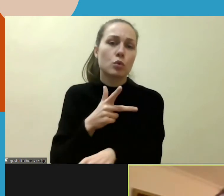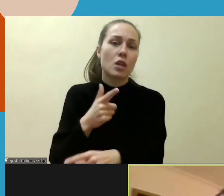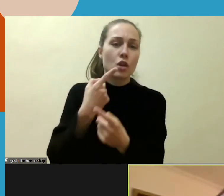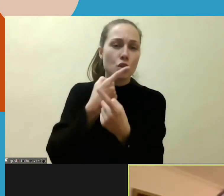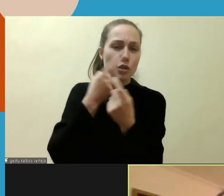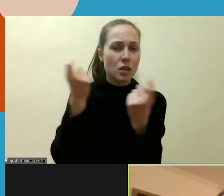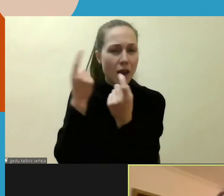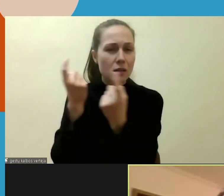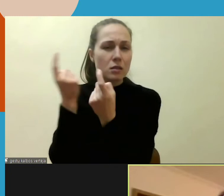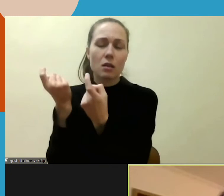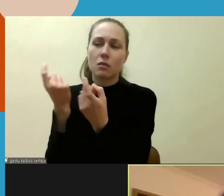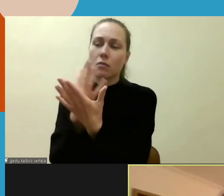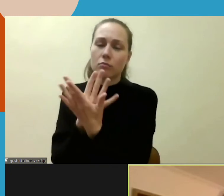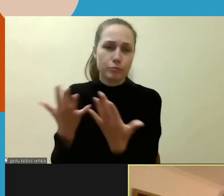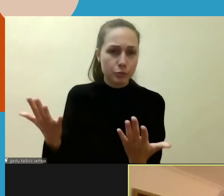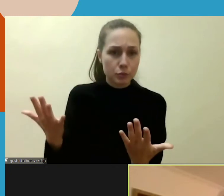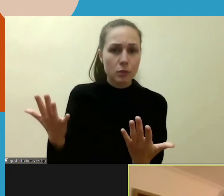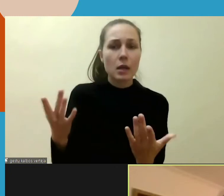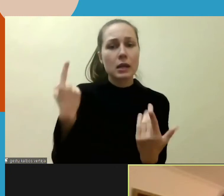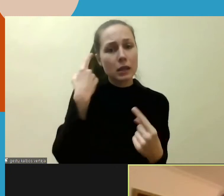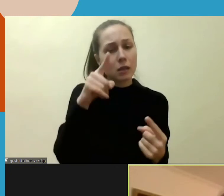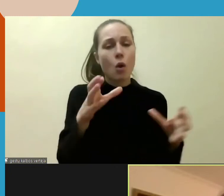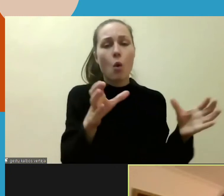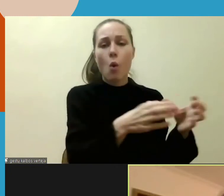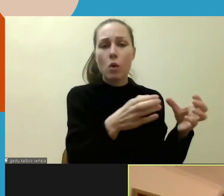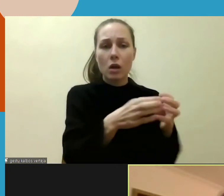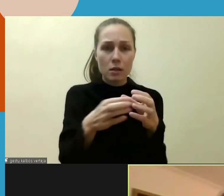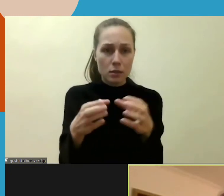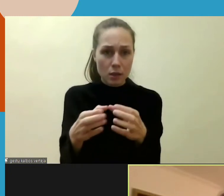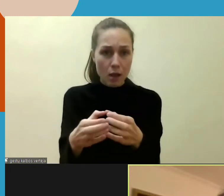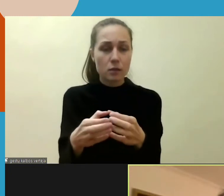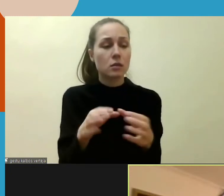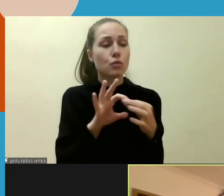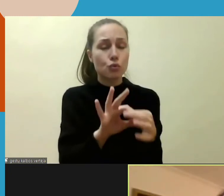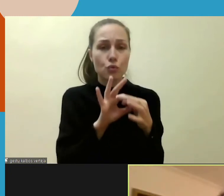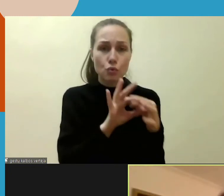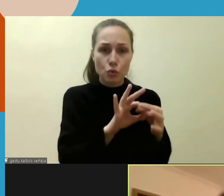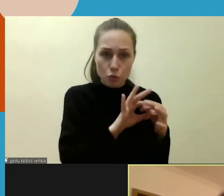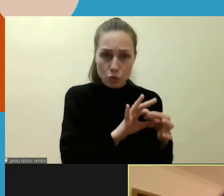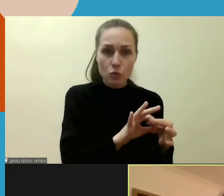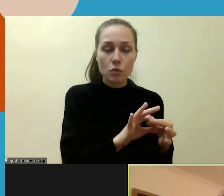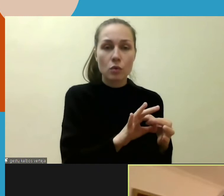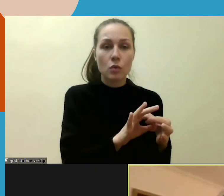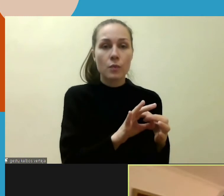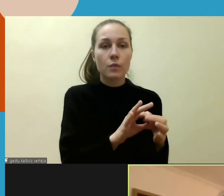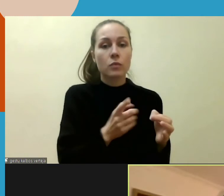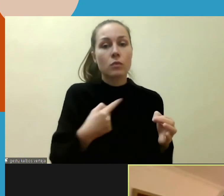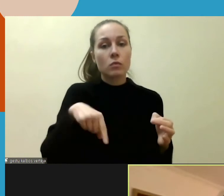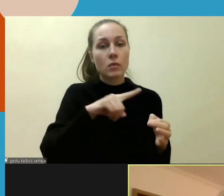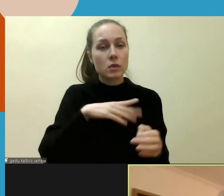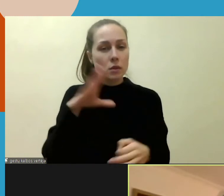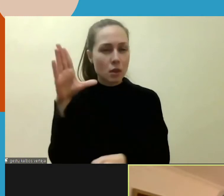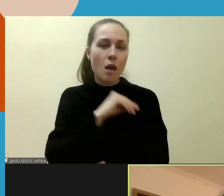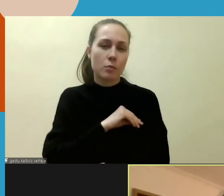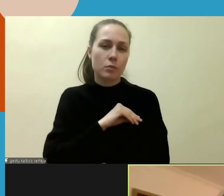organizations to push our messaging, we have brought about a shift in understanding